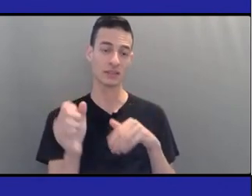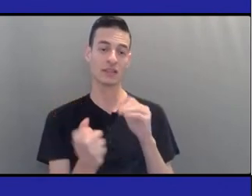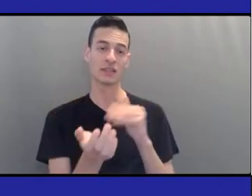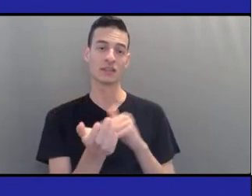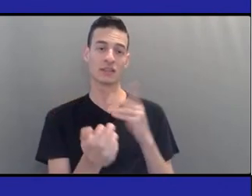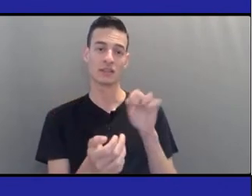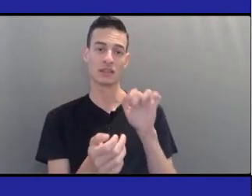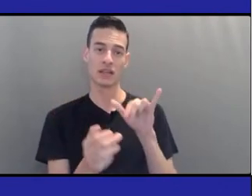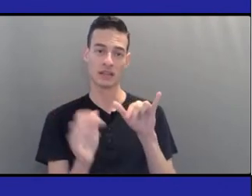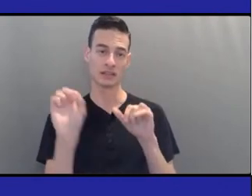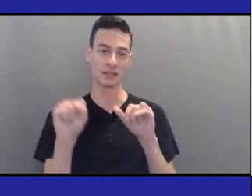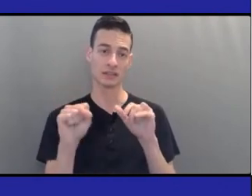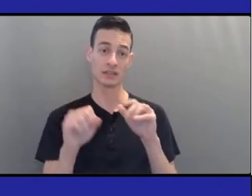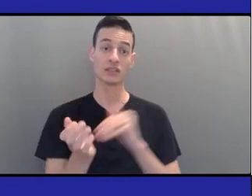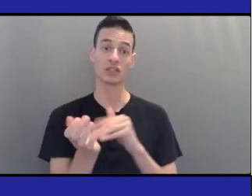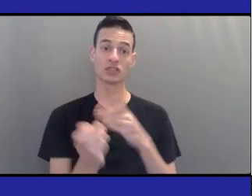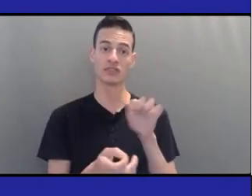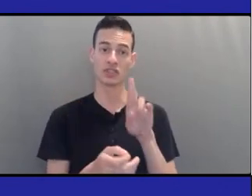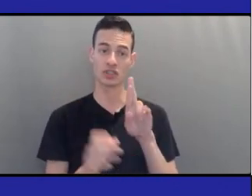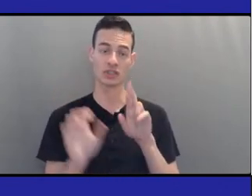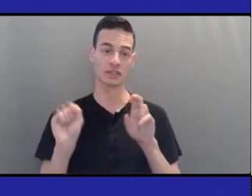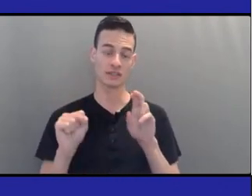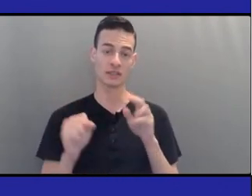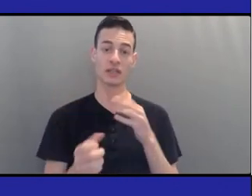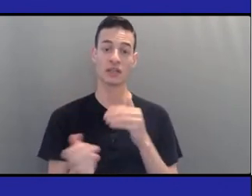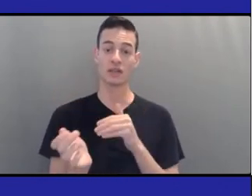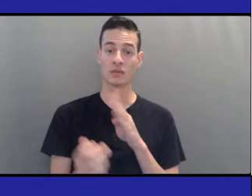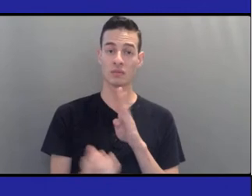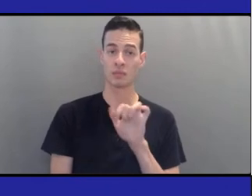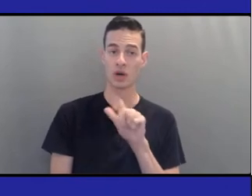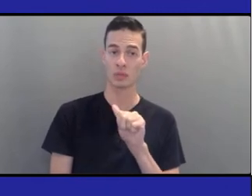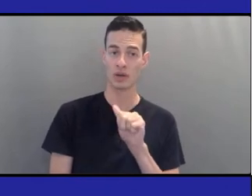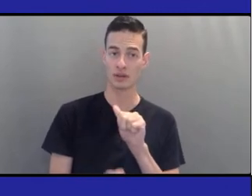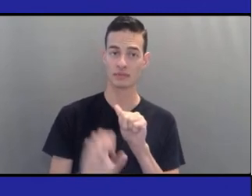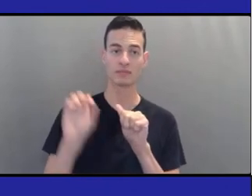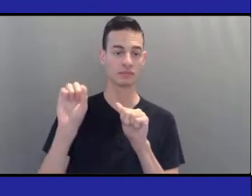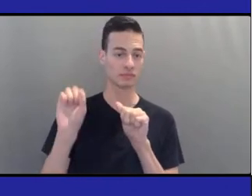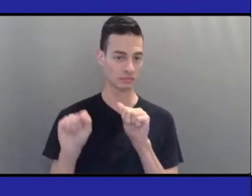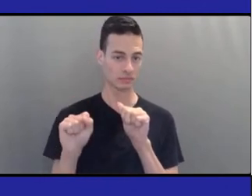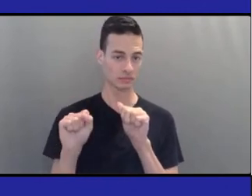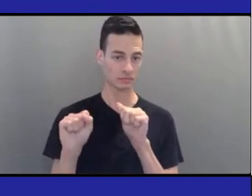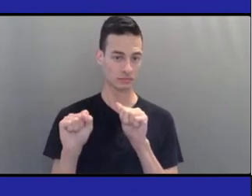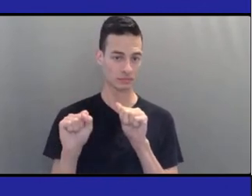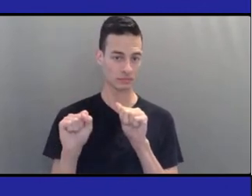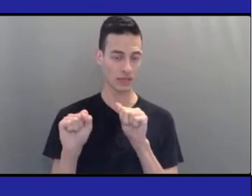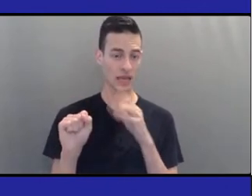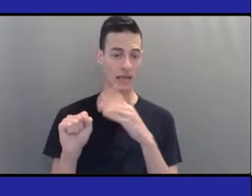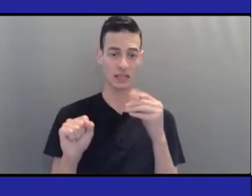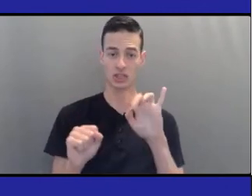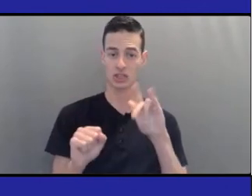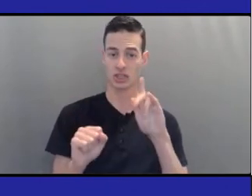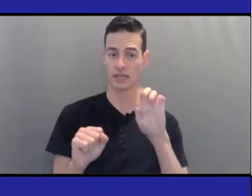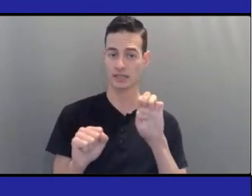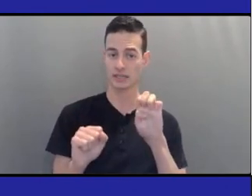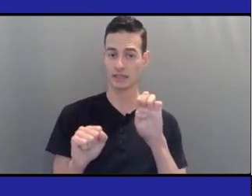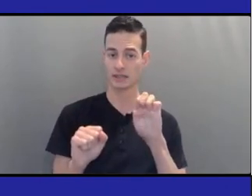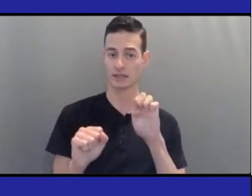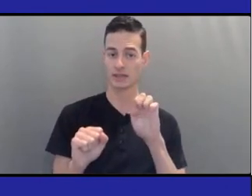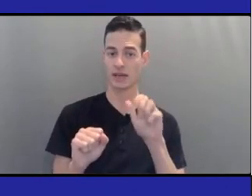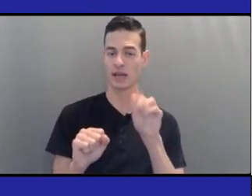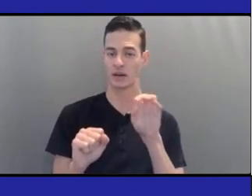Yes. Barbara Lowe? Yes. Sally Hernandez Piñeiro? Yes. And Jackie Rowe Adams. Yes. Thank